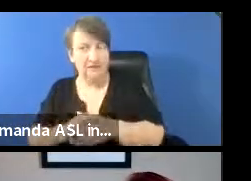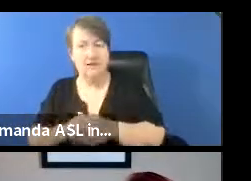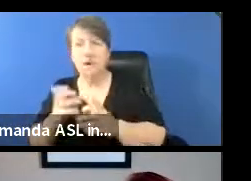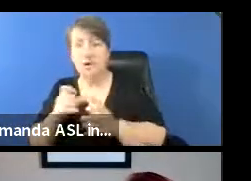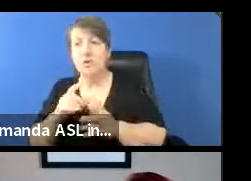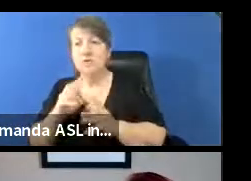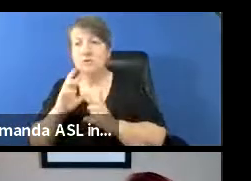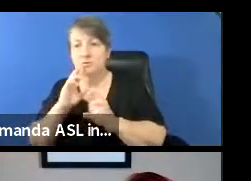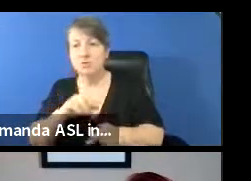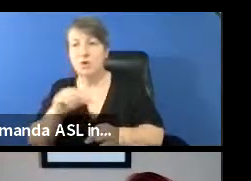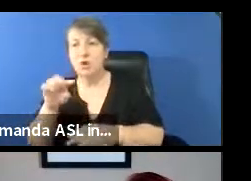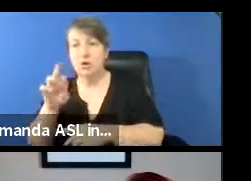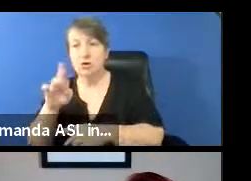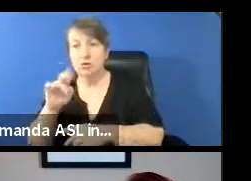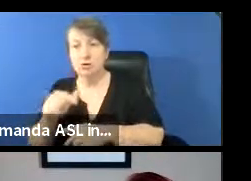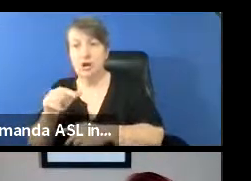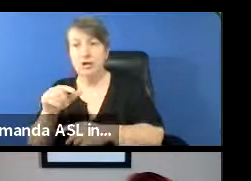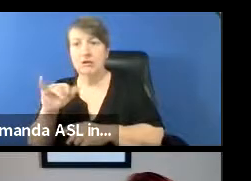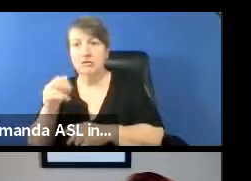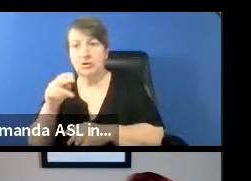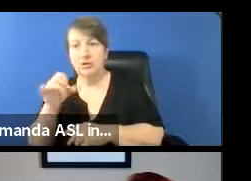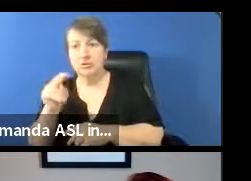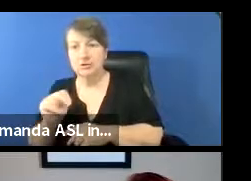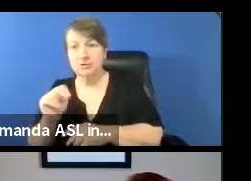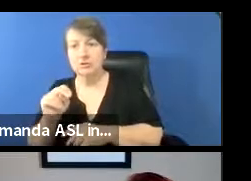Johnson's comments about the common sense.